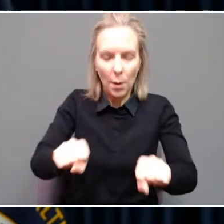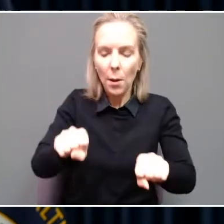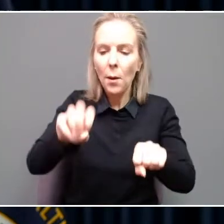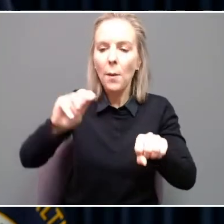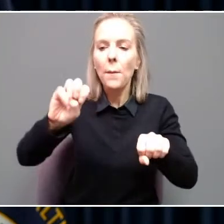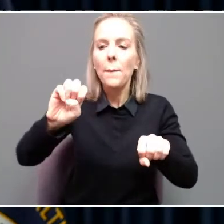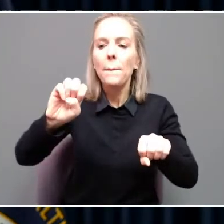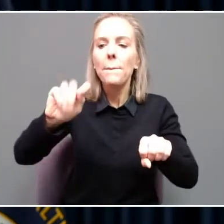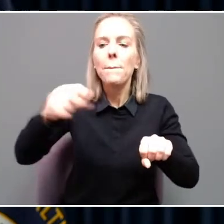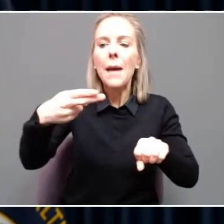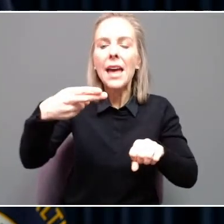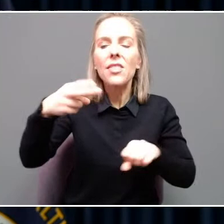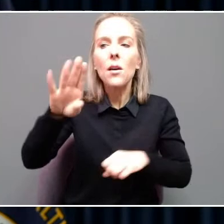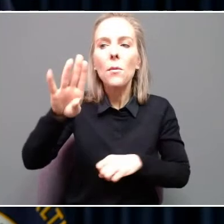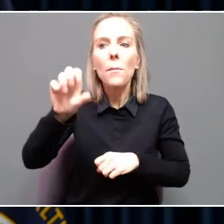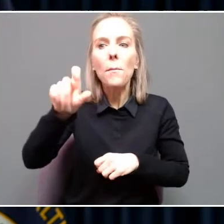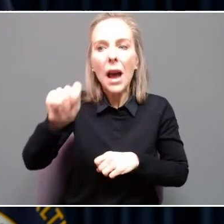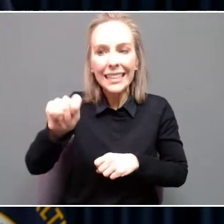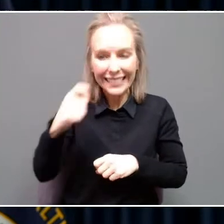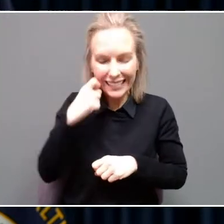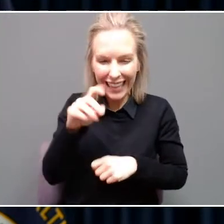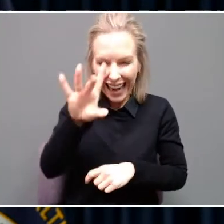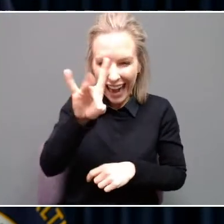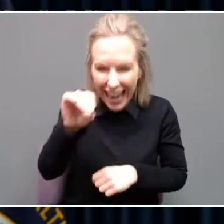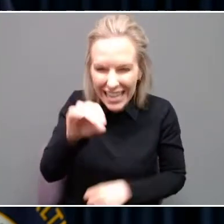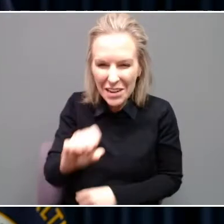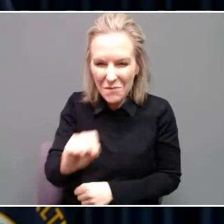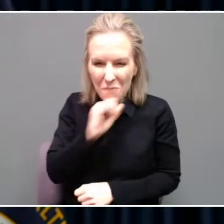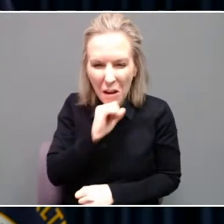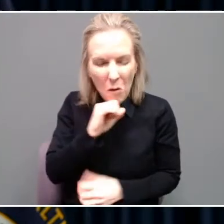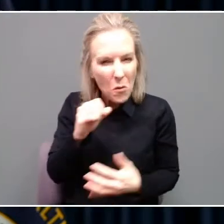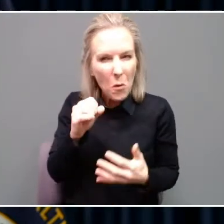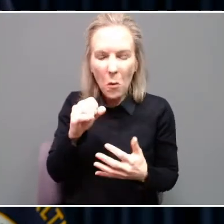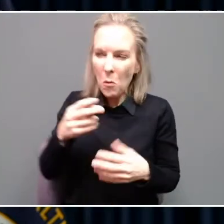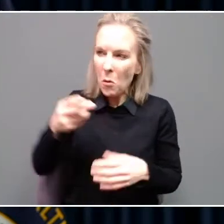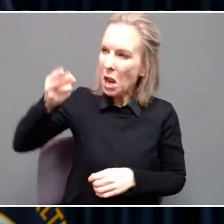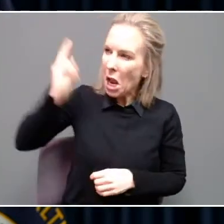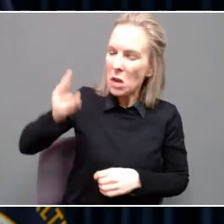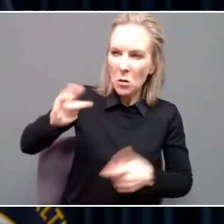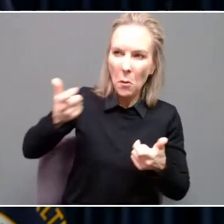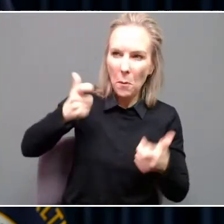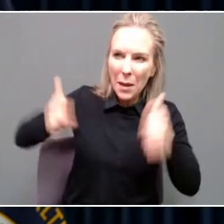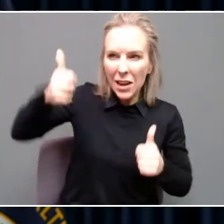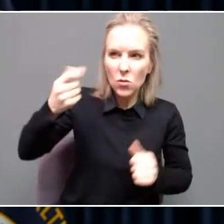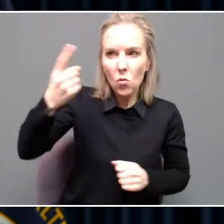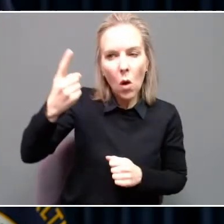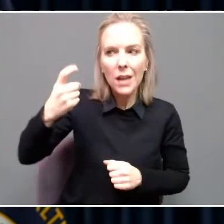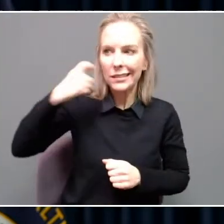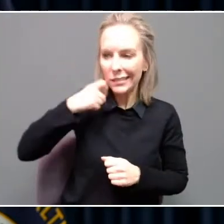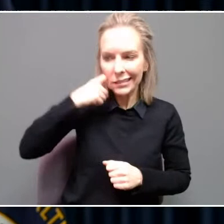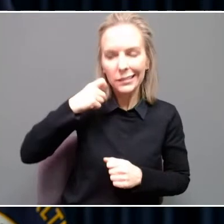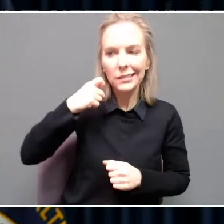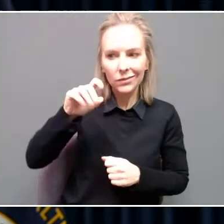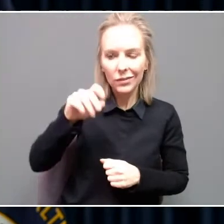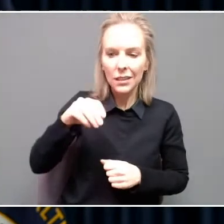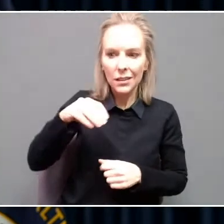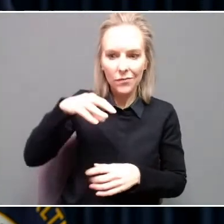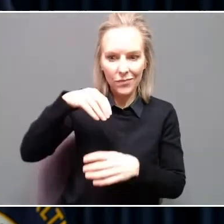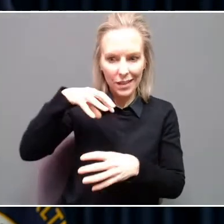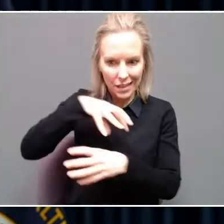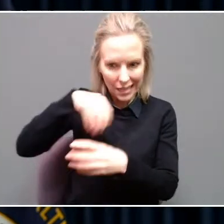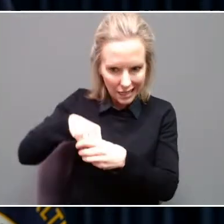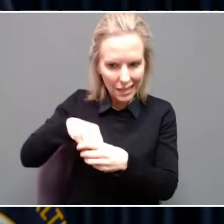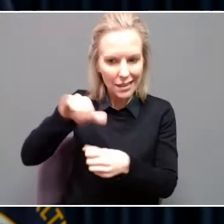of for one single bust. I'm very proud of the work that they're doing. But you know, part of it also falls on